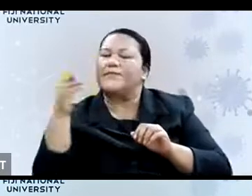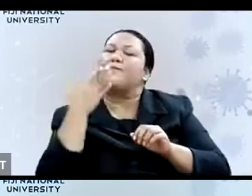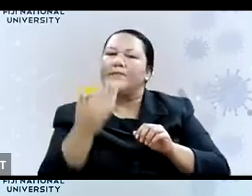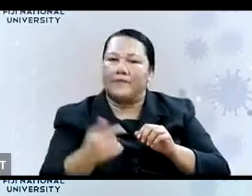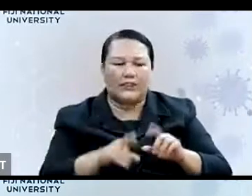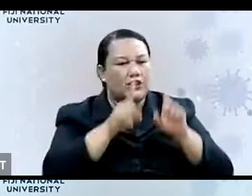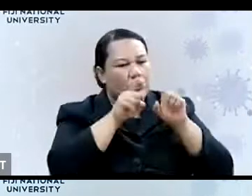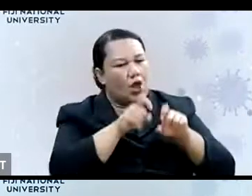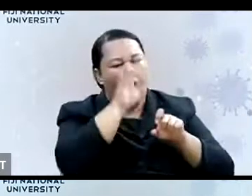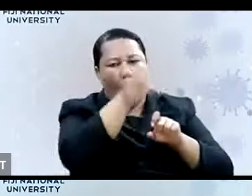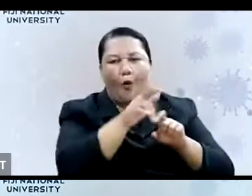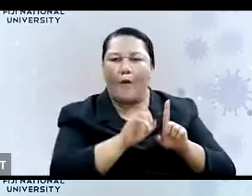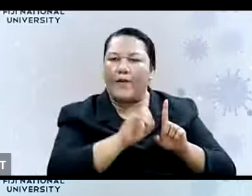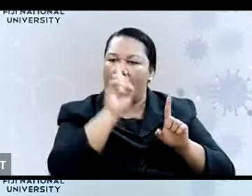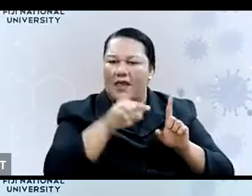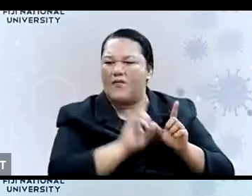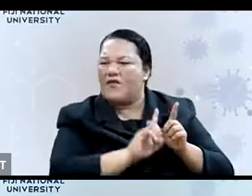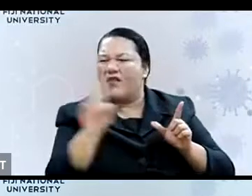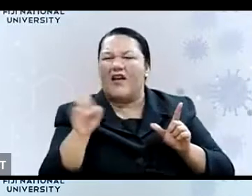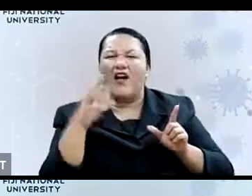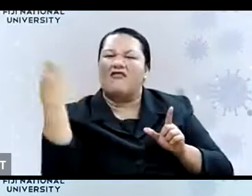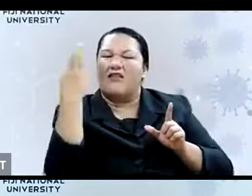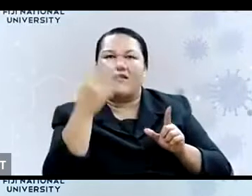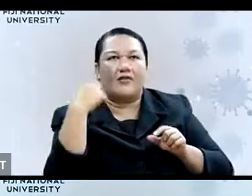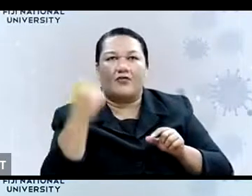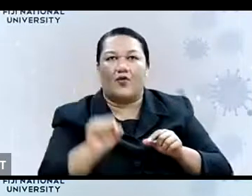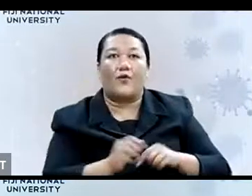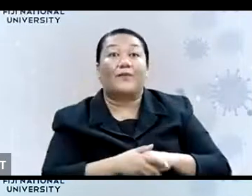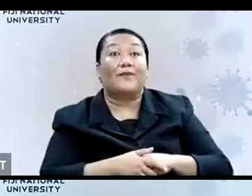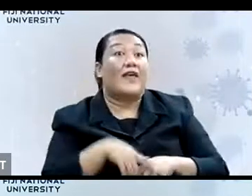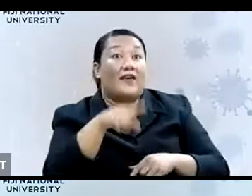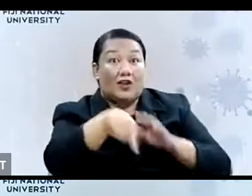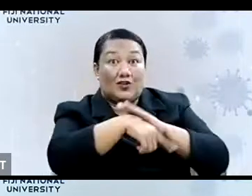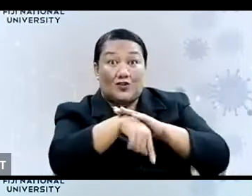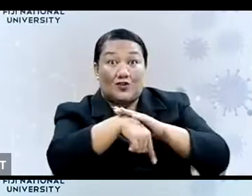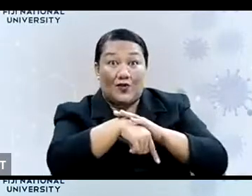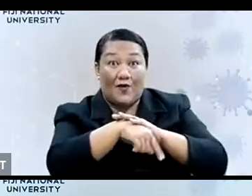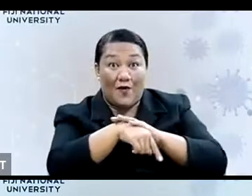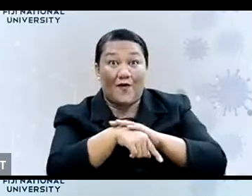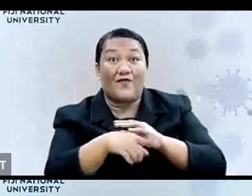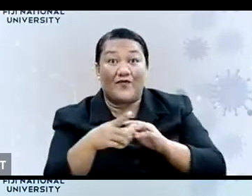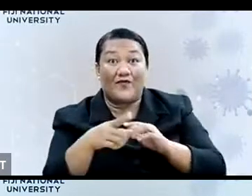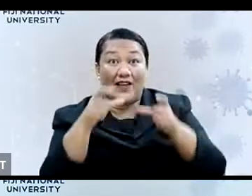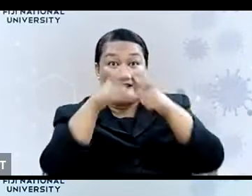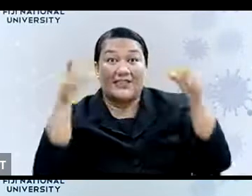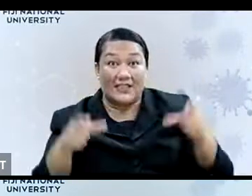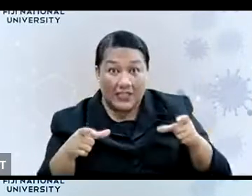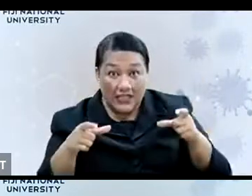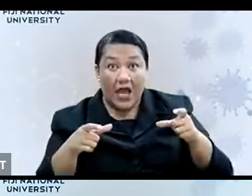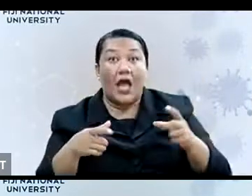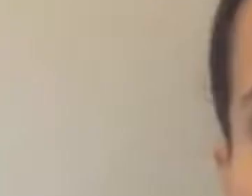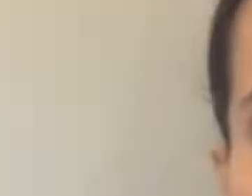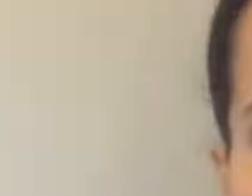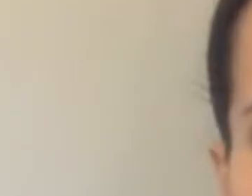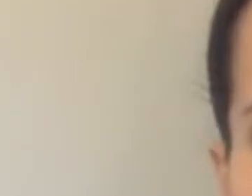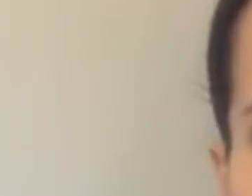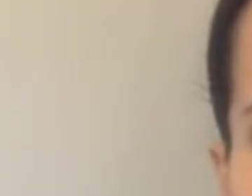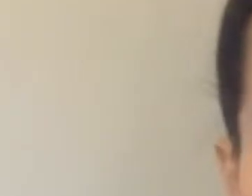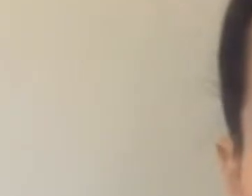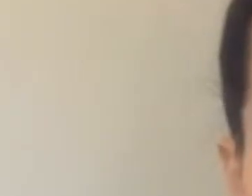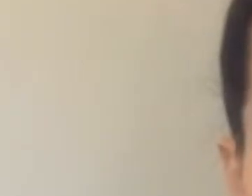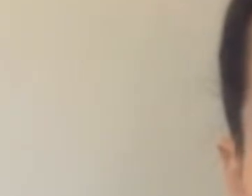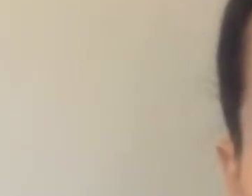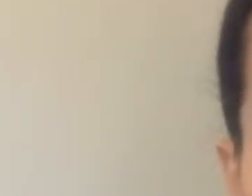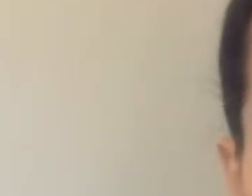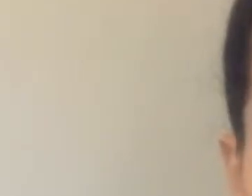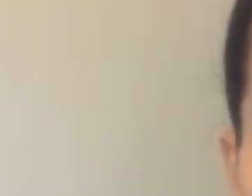in the capital city, Suva. This capital city went through periods of extreme lockdowns, which what we call curfew lockdowns,